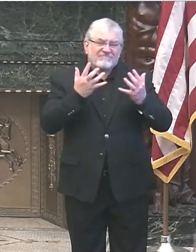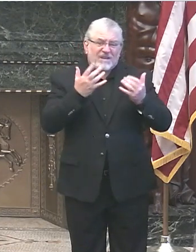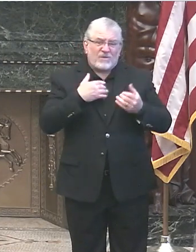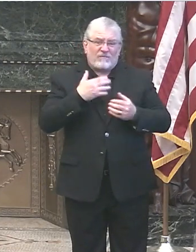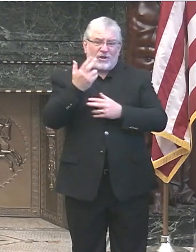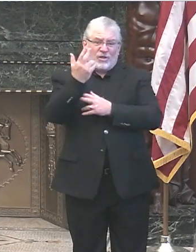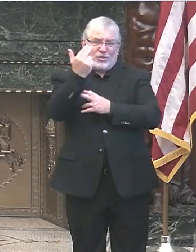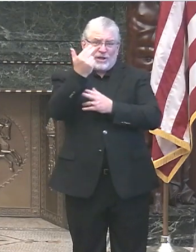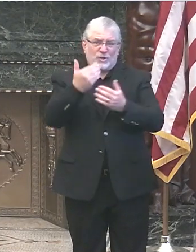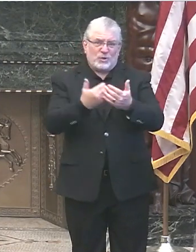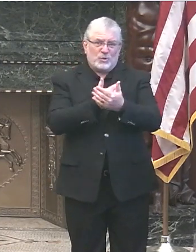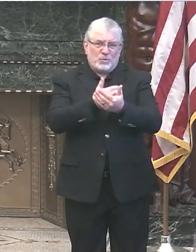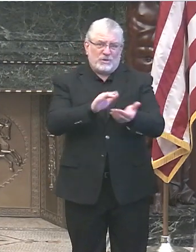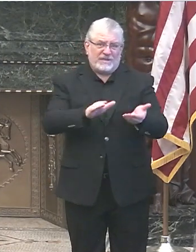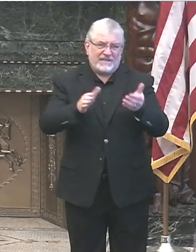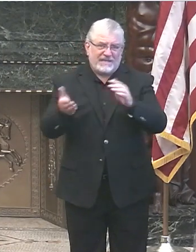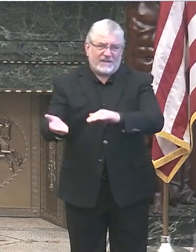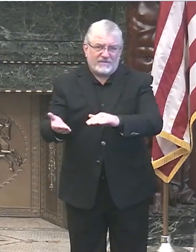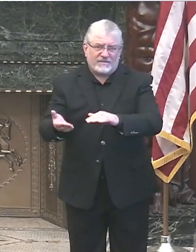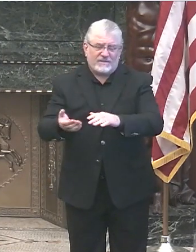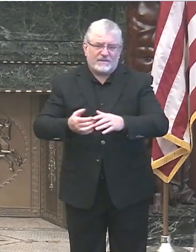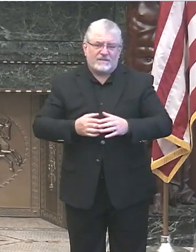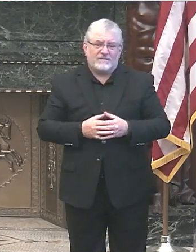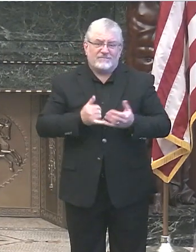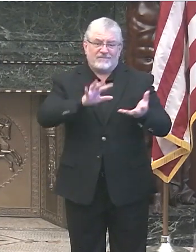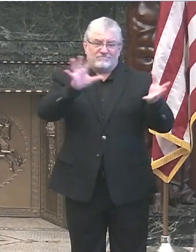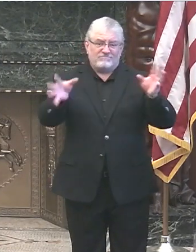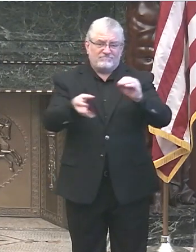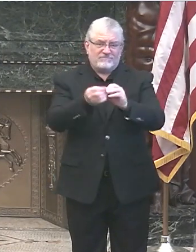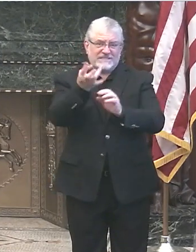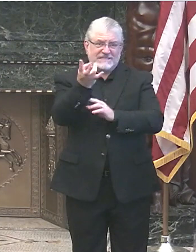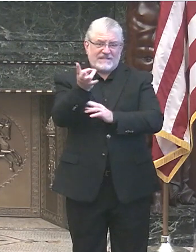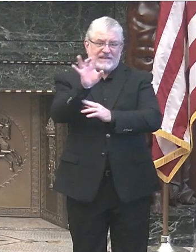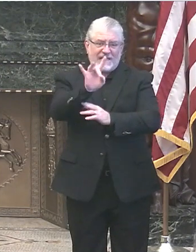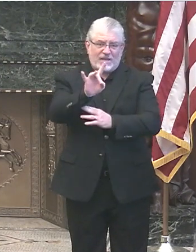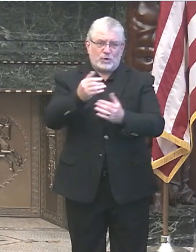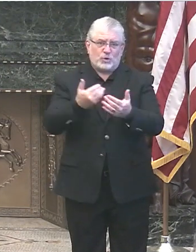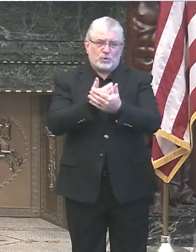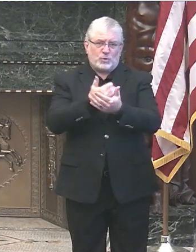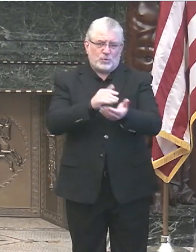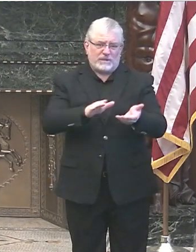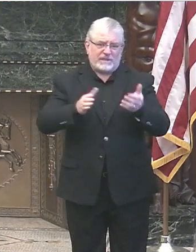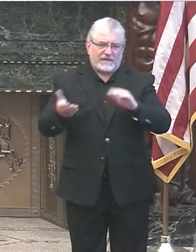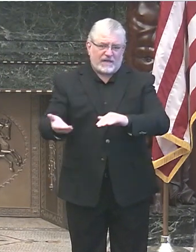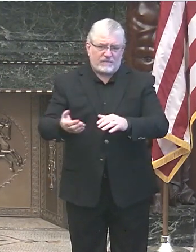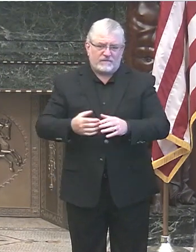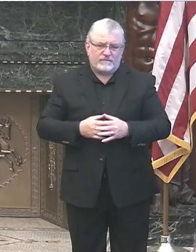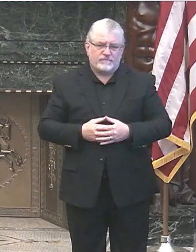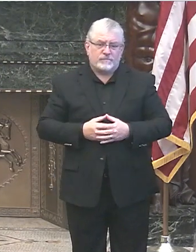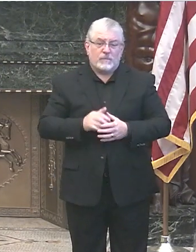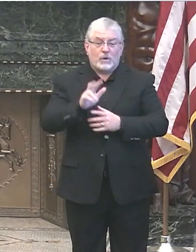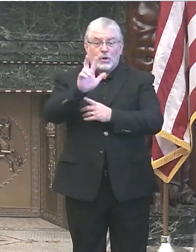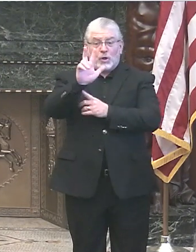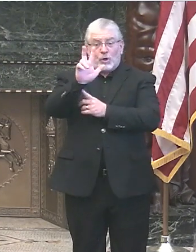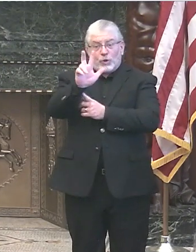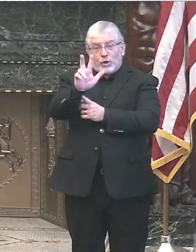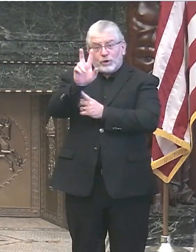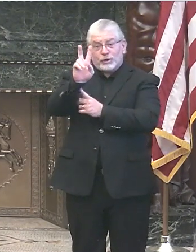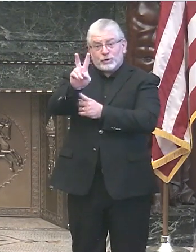yesterday, bringing us to a total of 78 deaths since the beginning of the epidemic. 32 of those people were nursing home